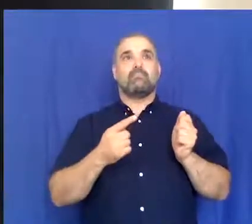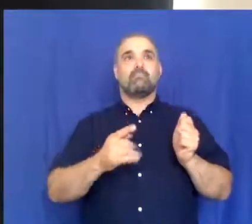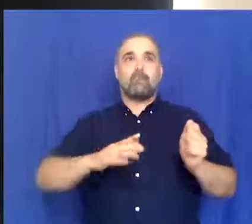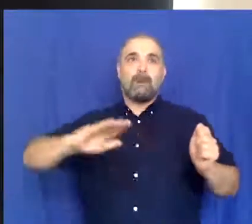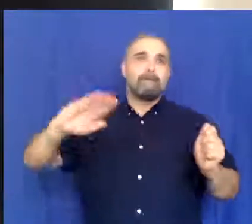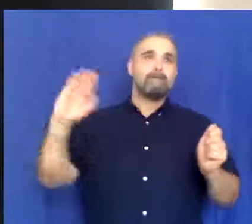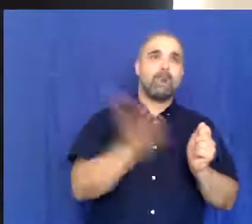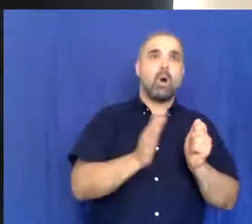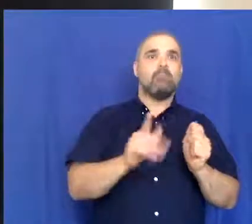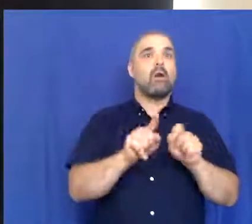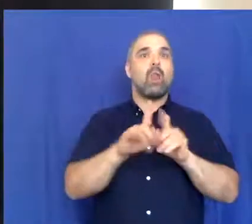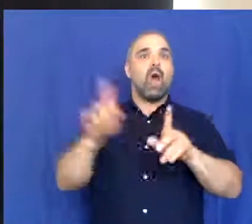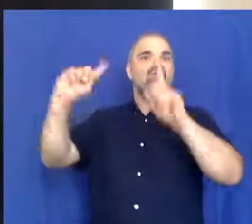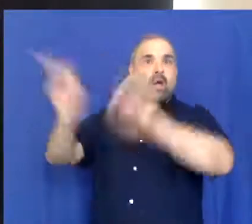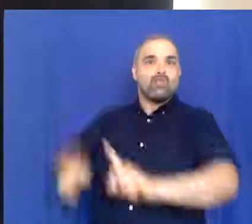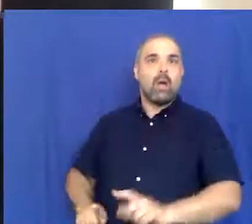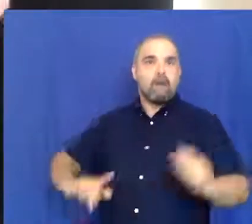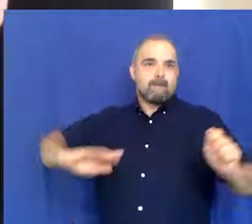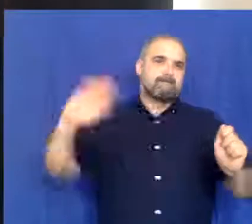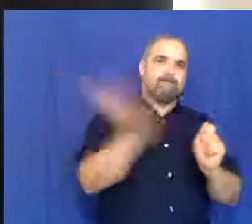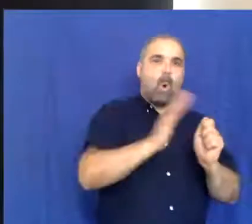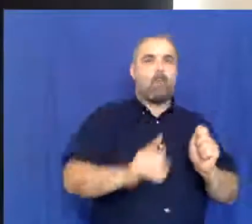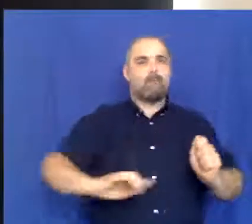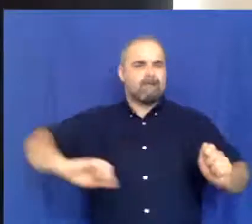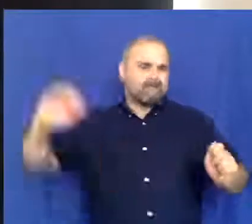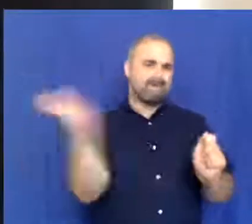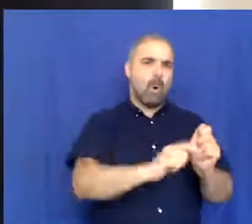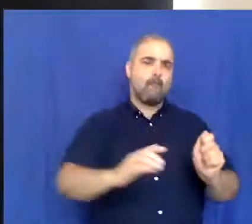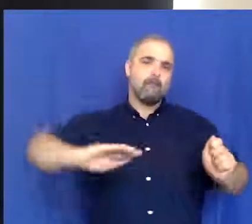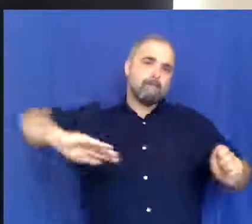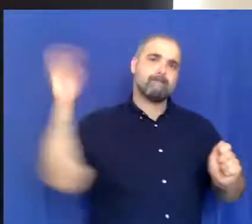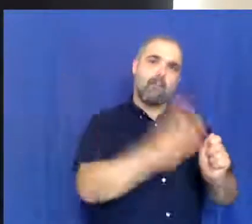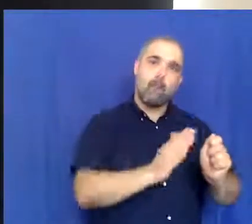Let's make a big loud sound like thunder. Ready?